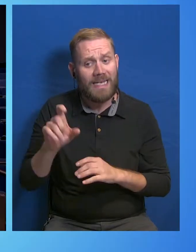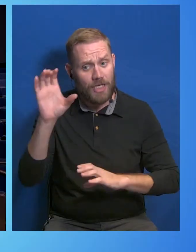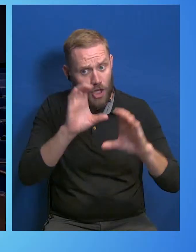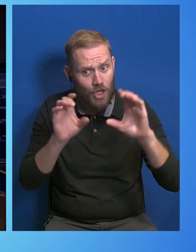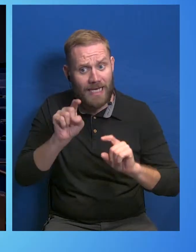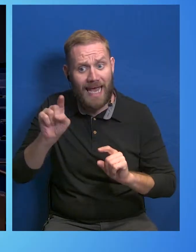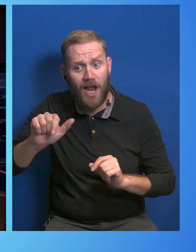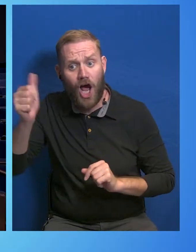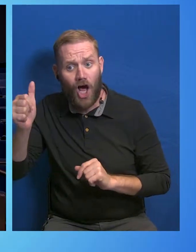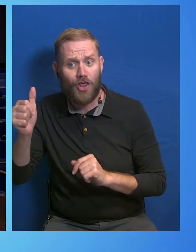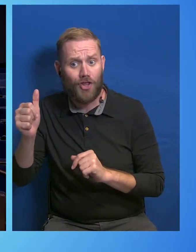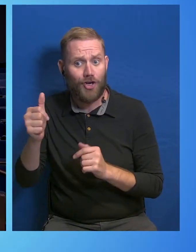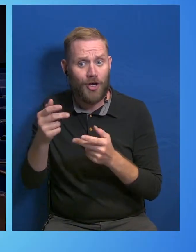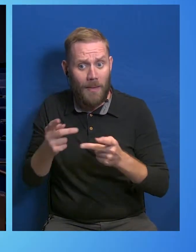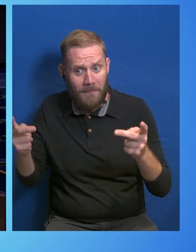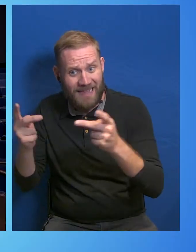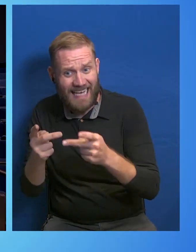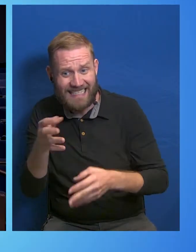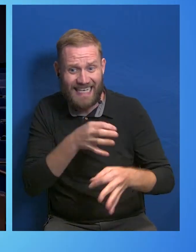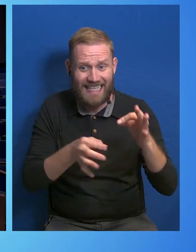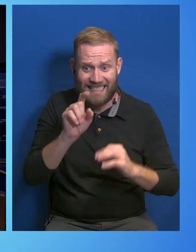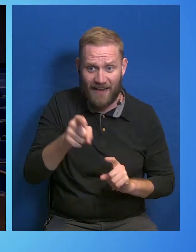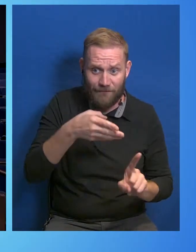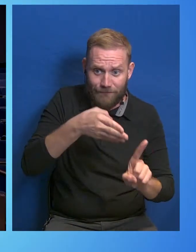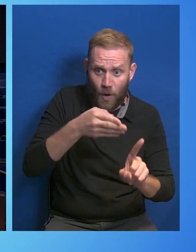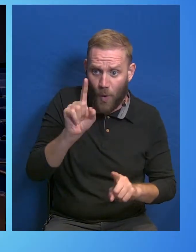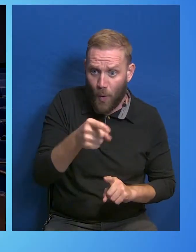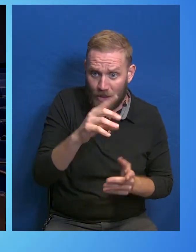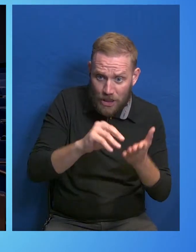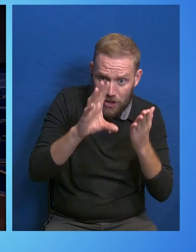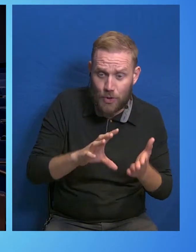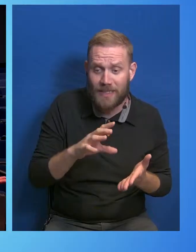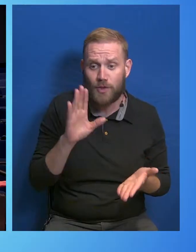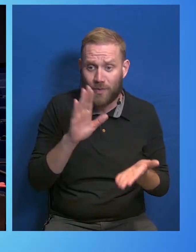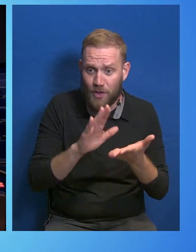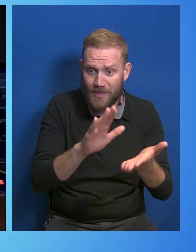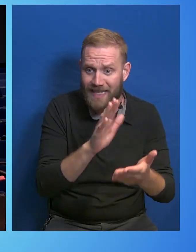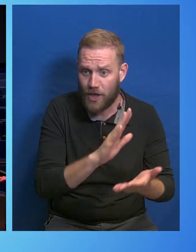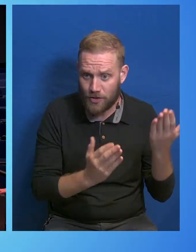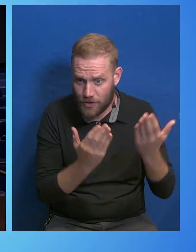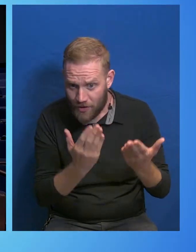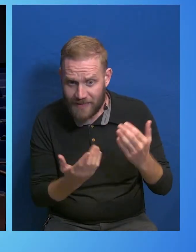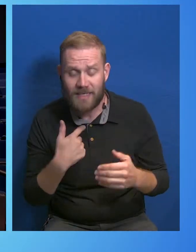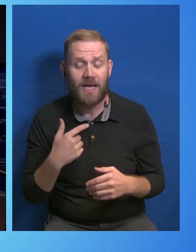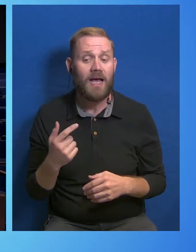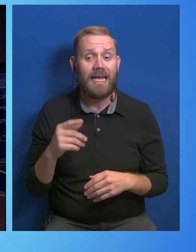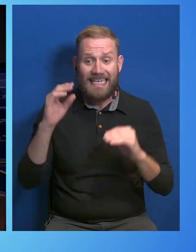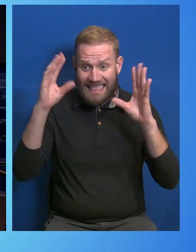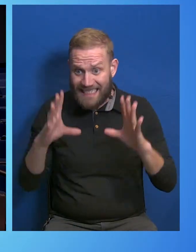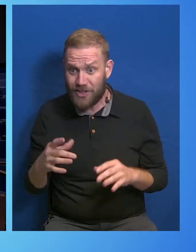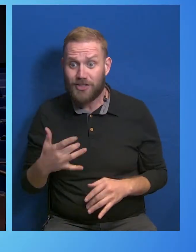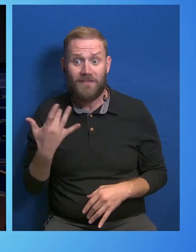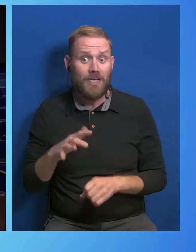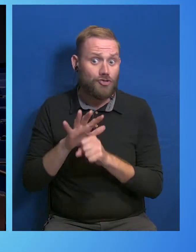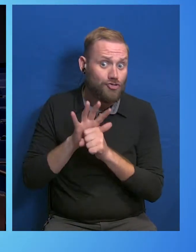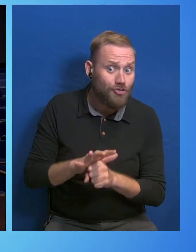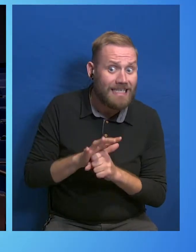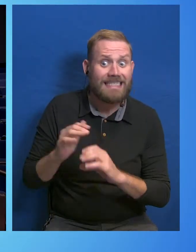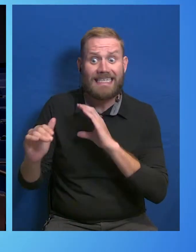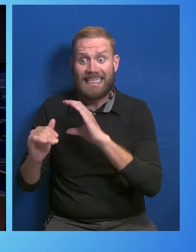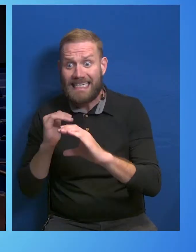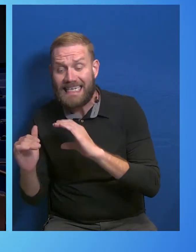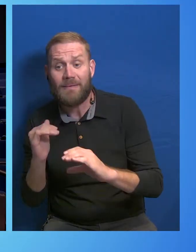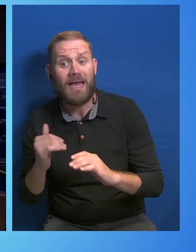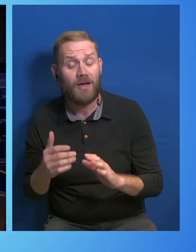students. And teacher burnout, low morale, stress, and fear from all the emails and information has